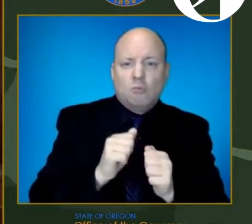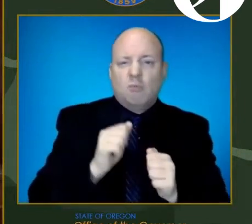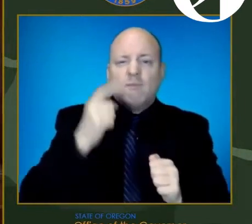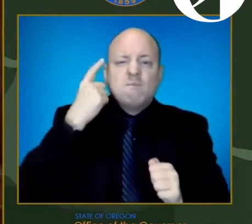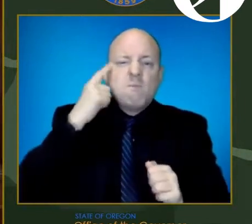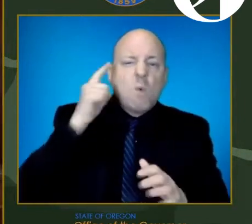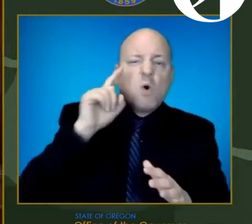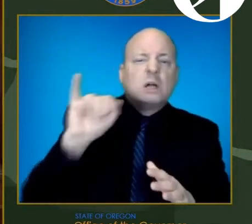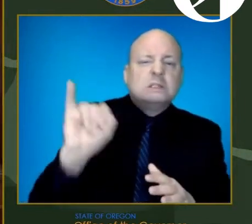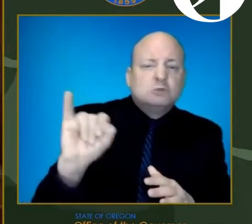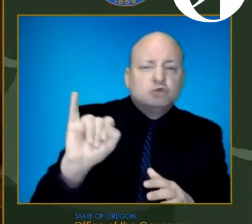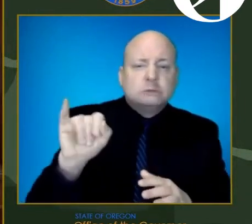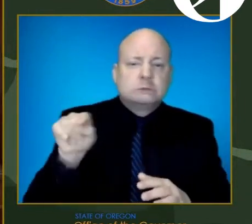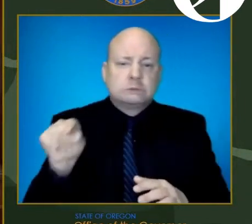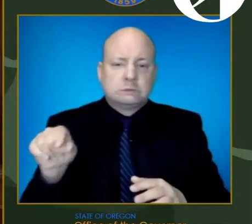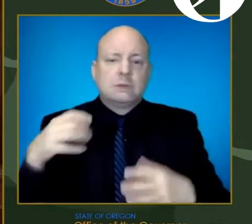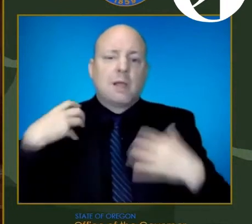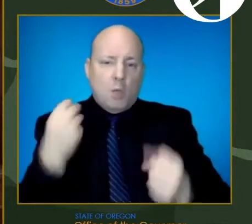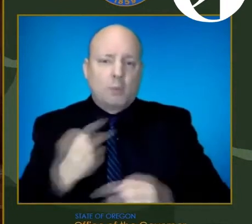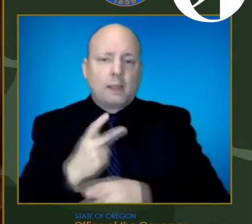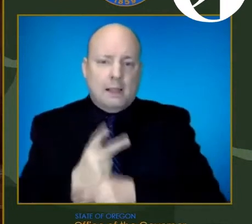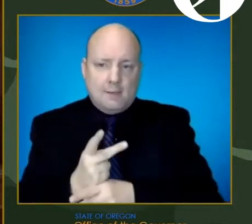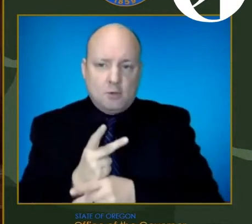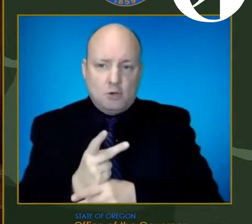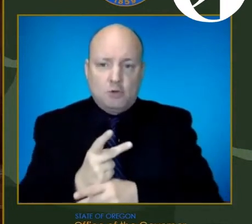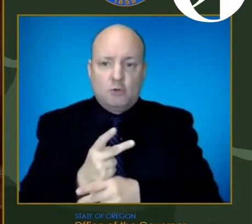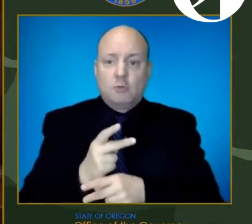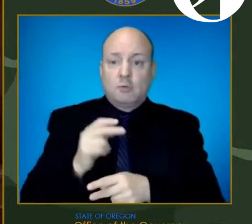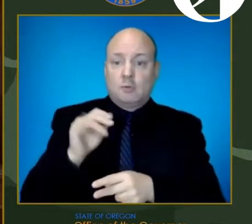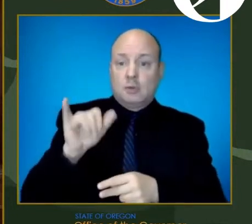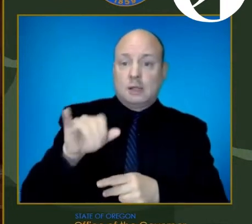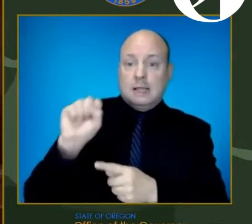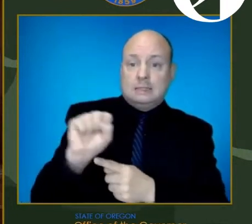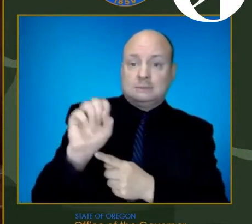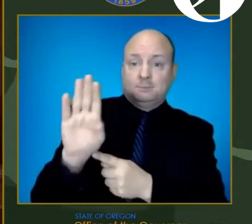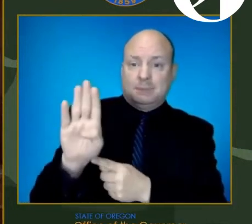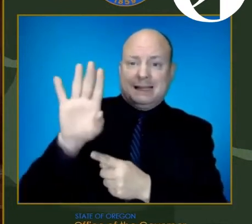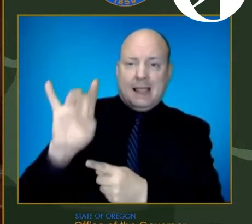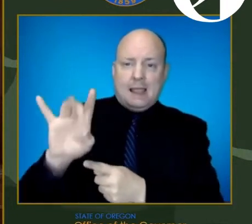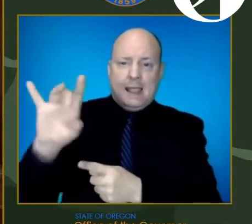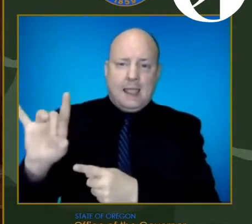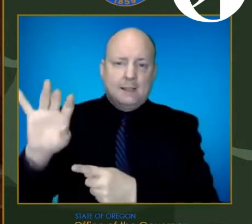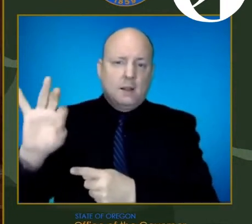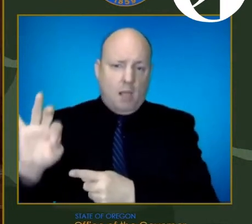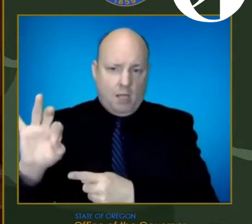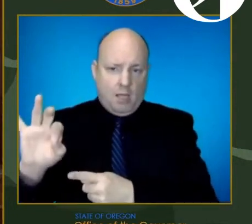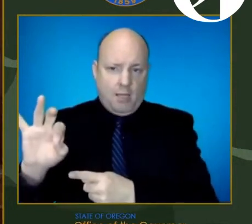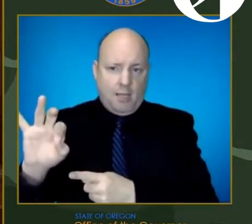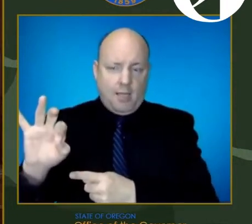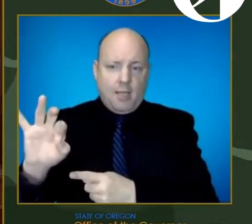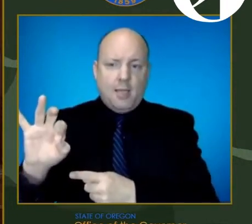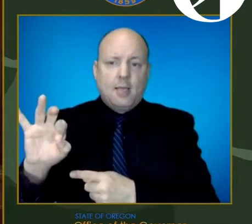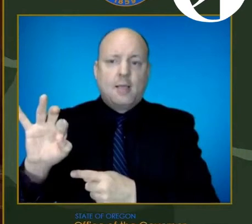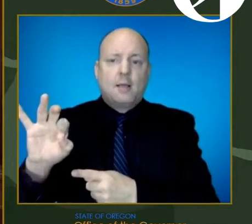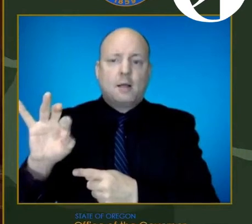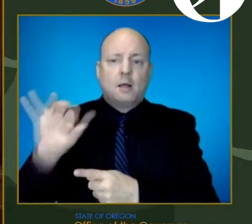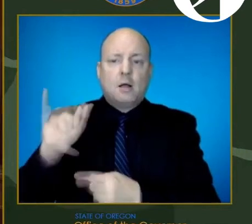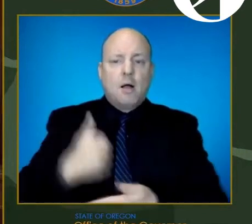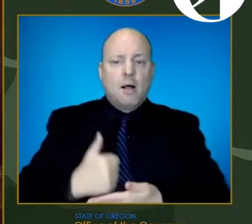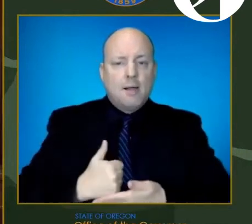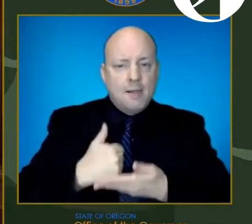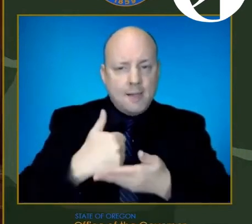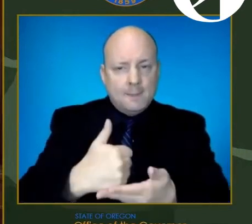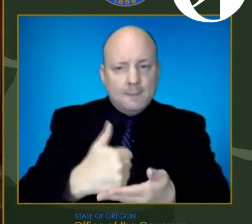Senate Bill 889, which brought hospitals, insurers, and worker representatives together to lower costs